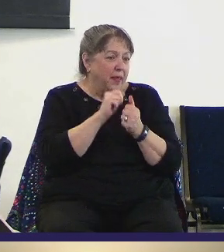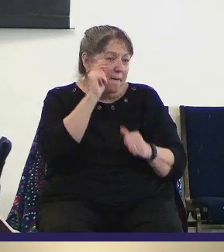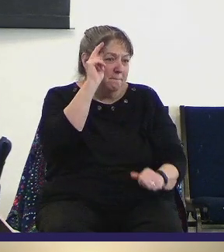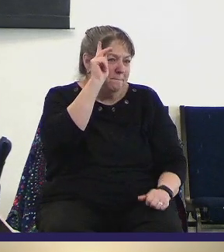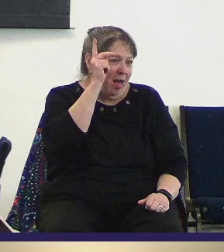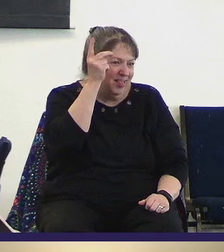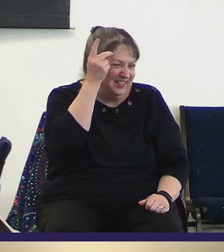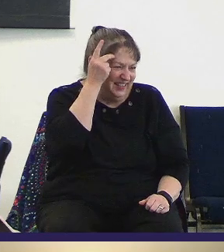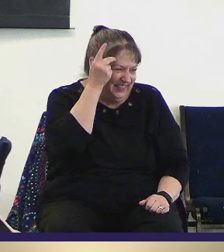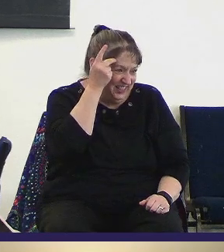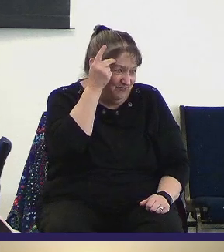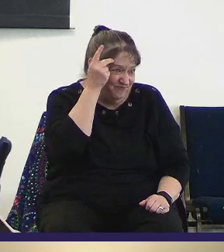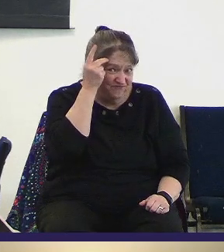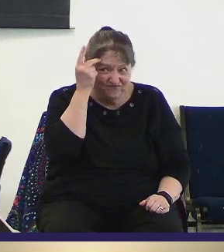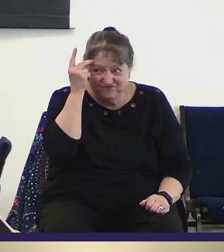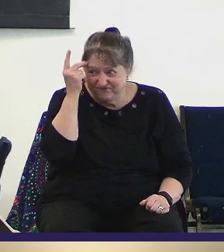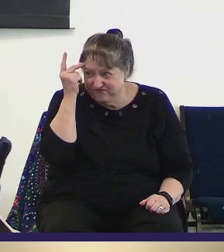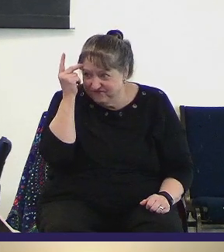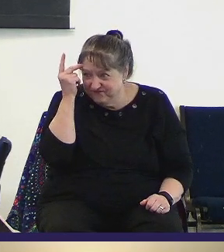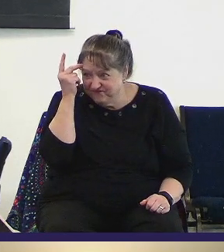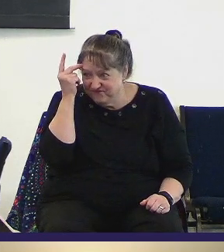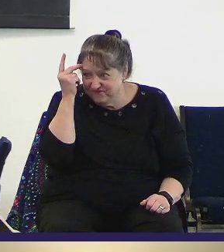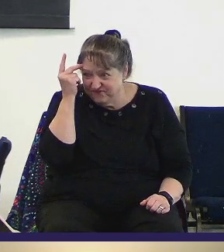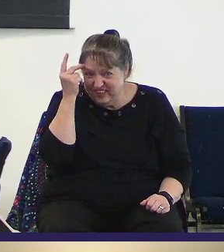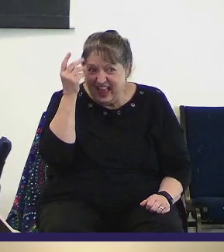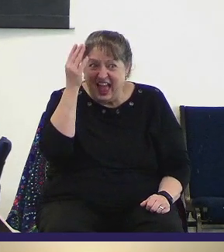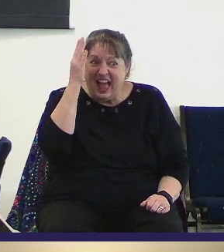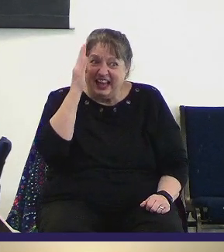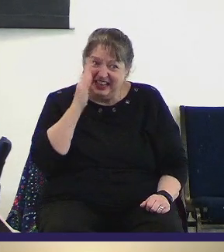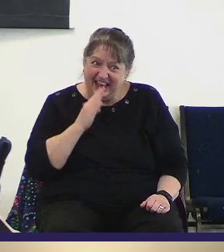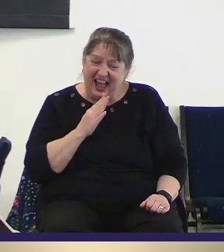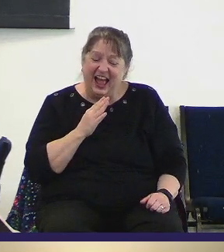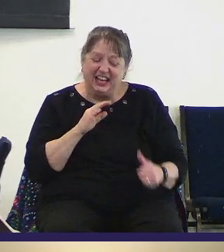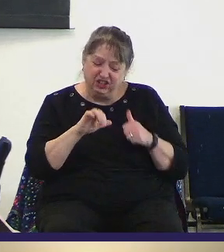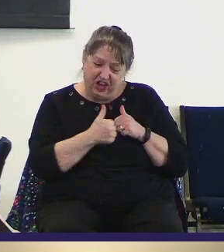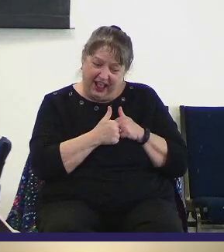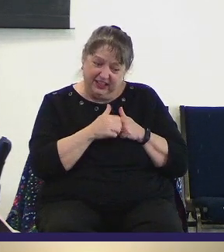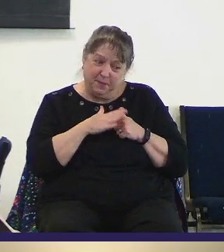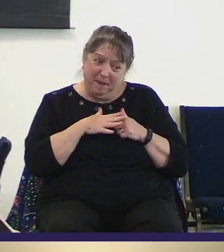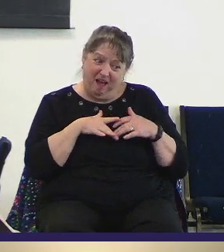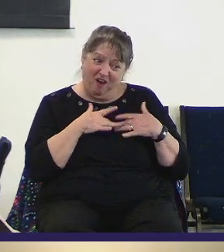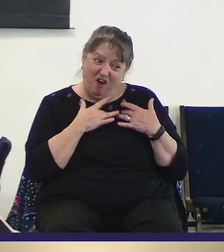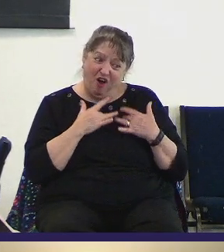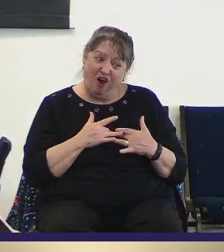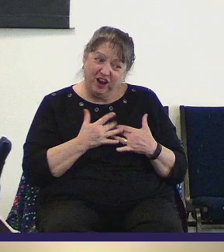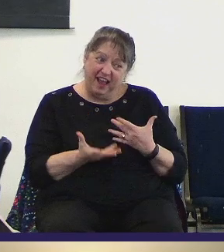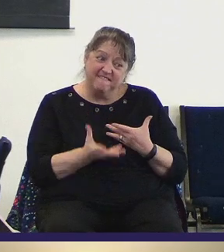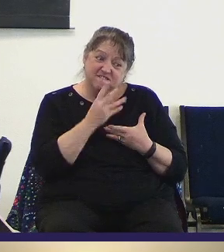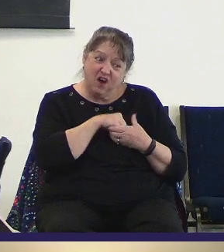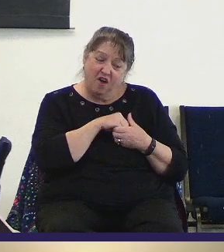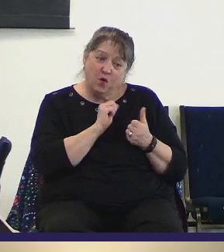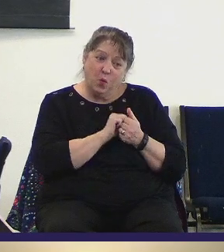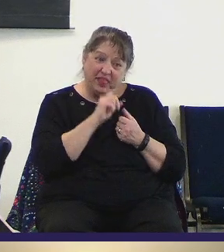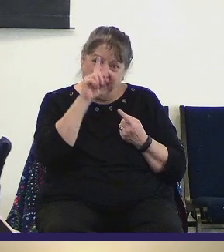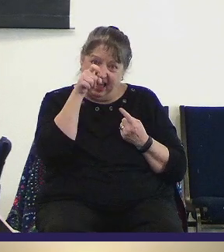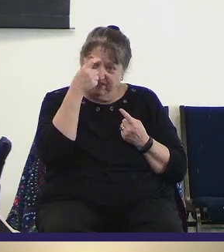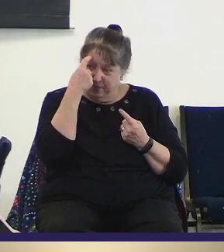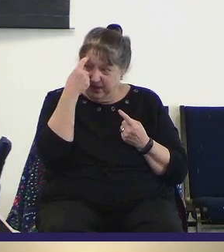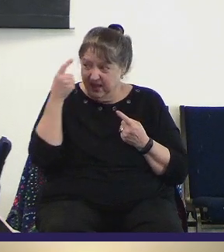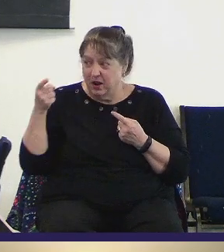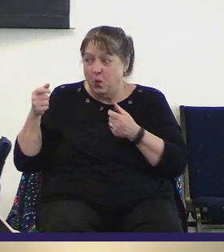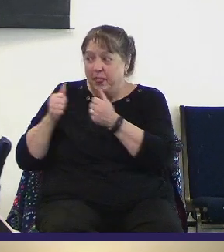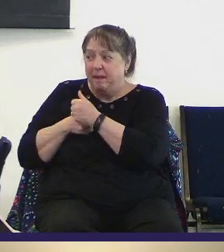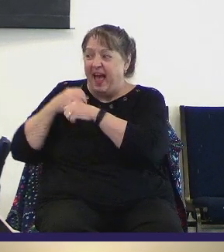In our nation, the Lord has put a conviction on my heart as well as the heart of my fiance, future